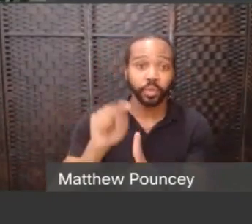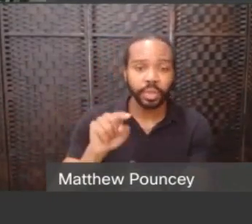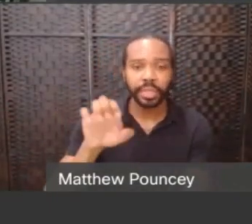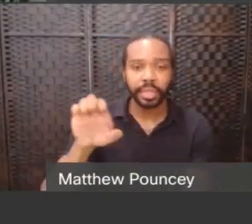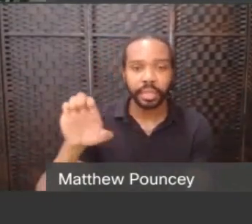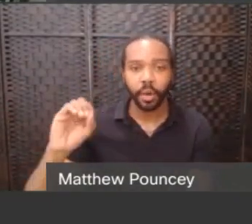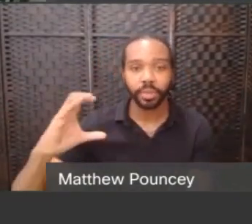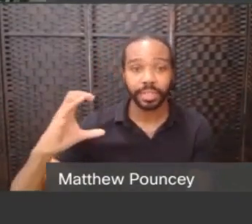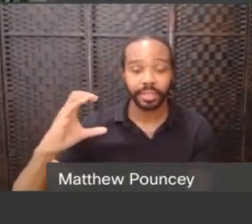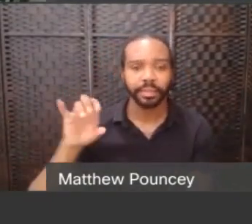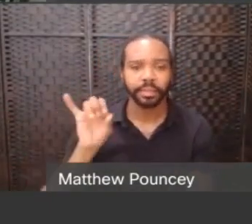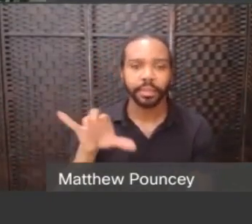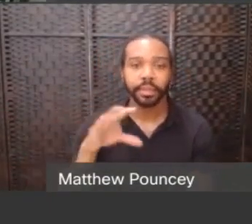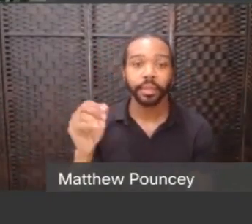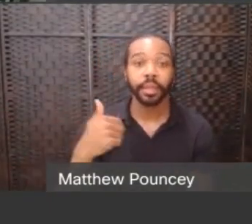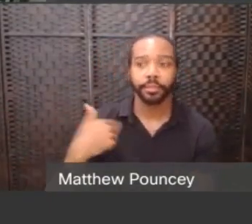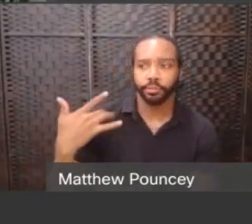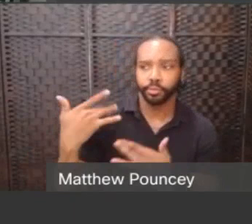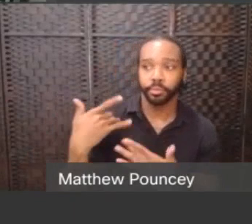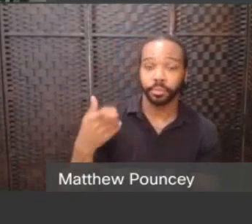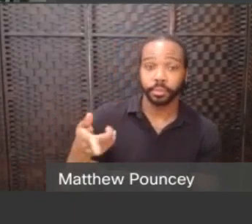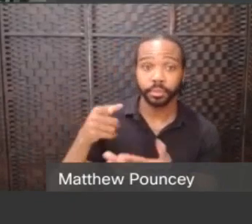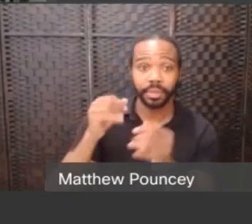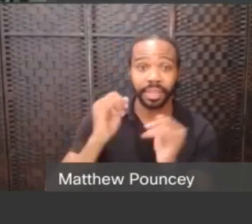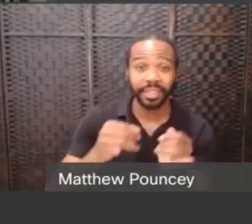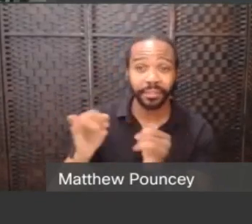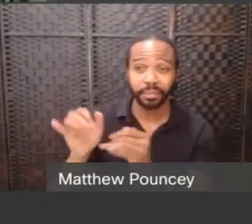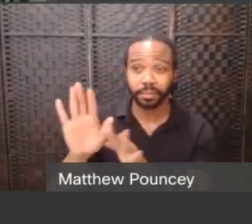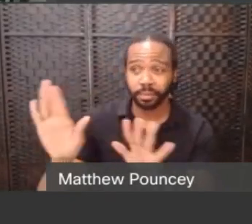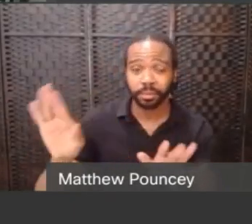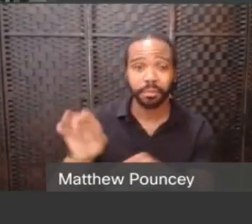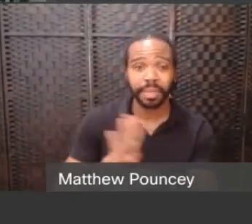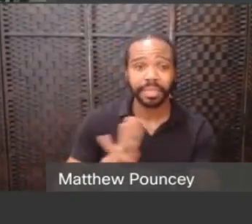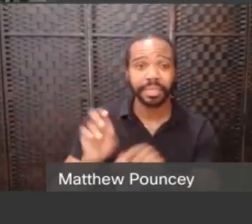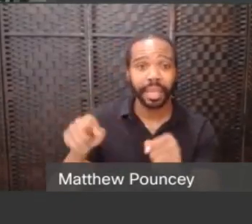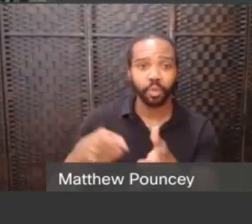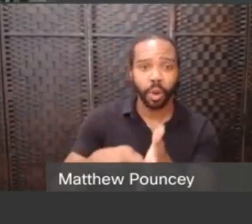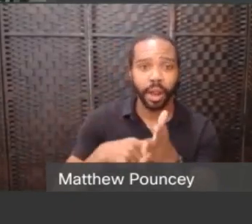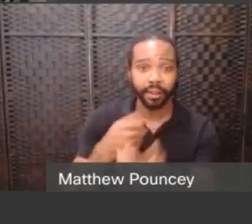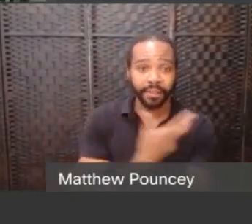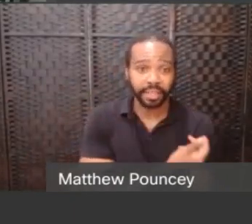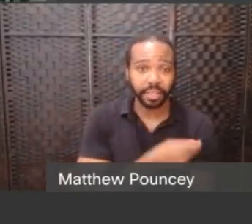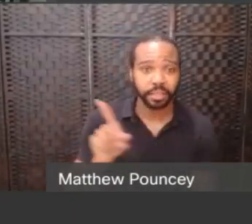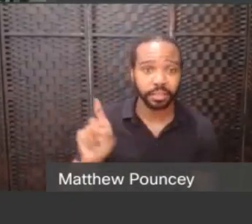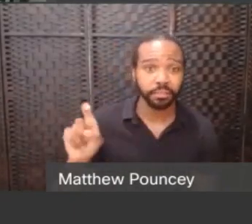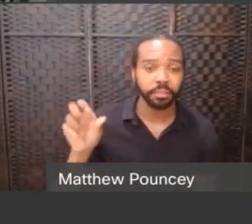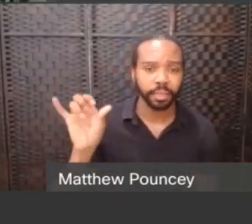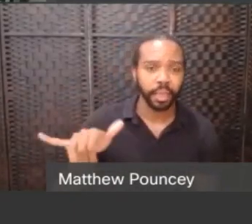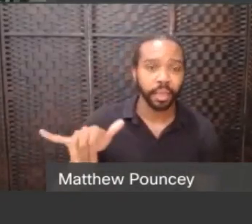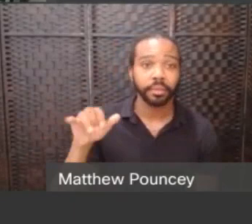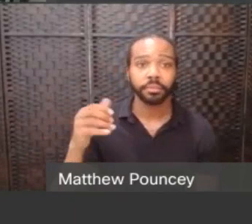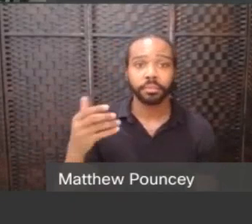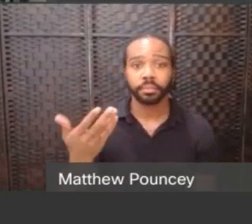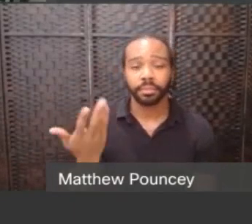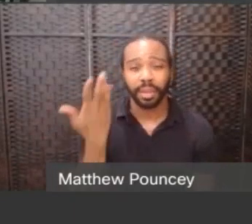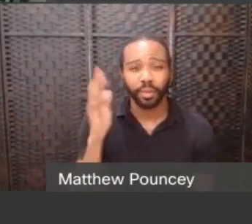EEOC and concerns about whether or not individual businesses can require vaccinations. Daryl, I don't know if you have that